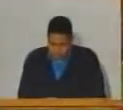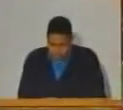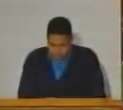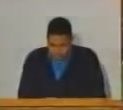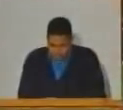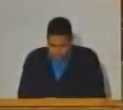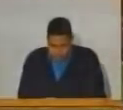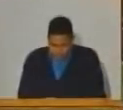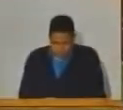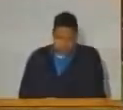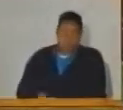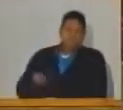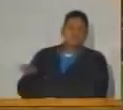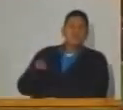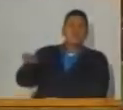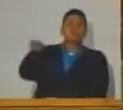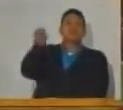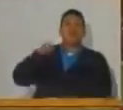Transport and mining.